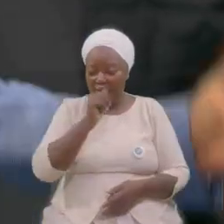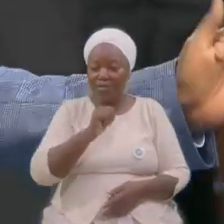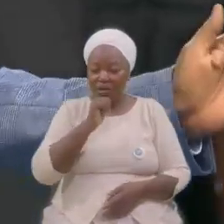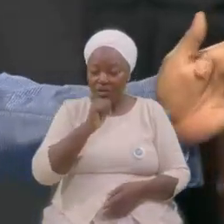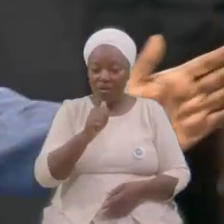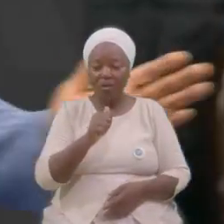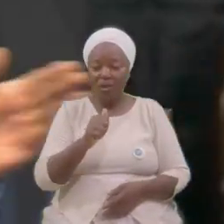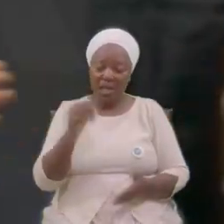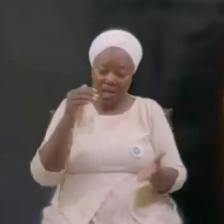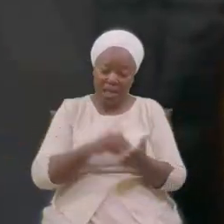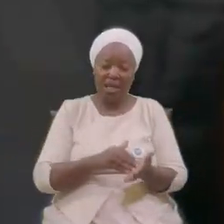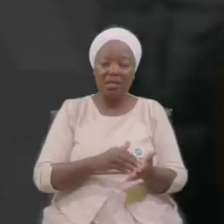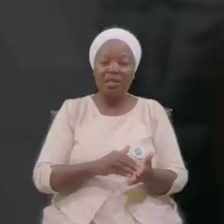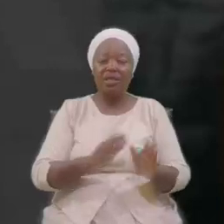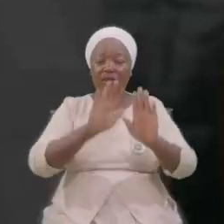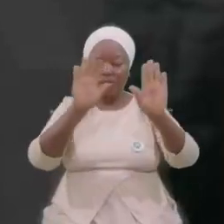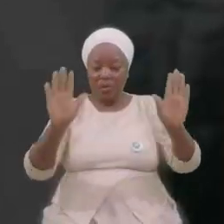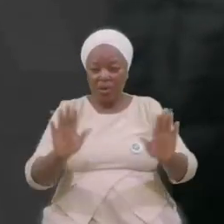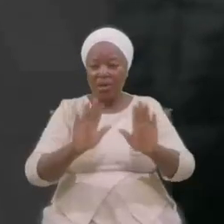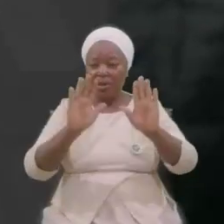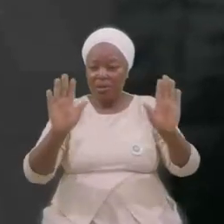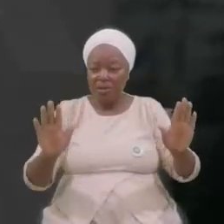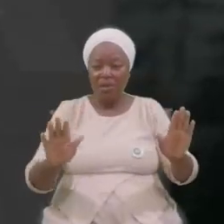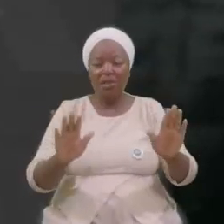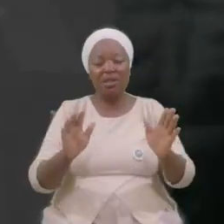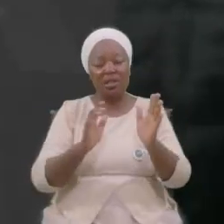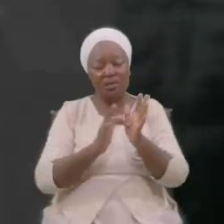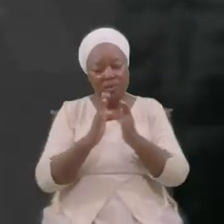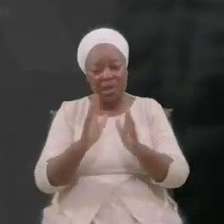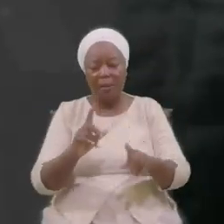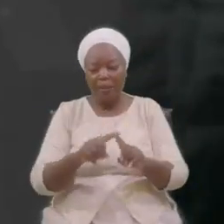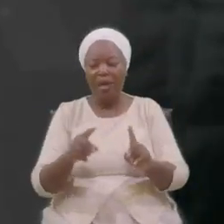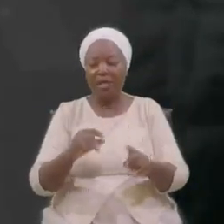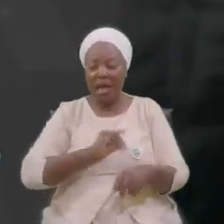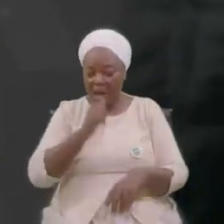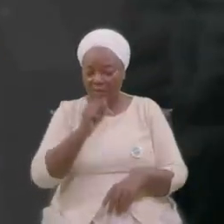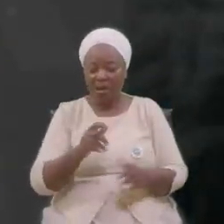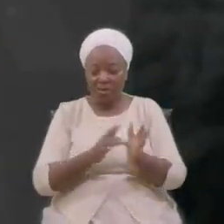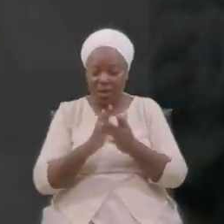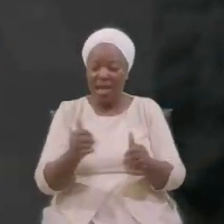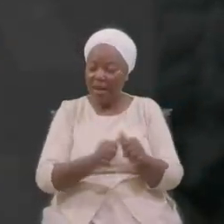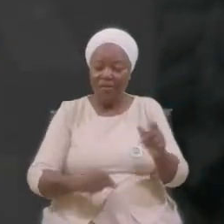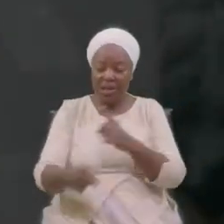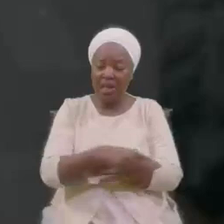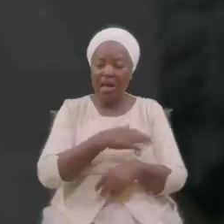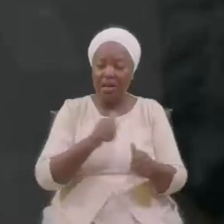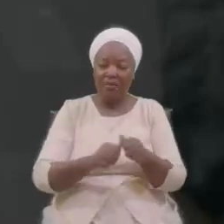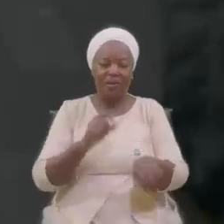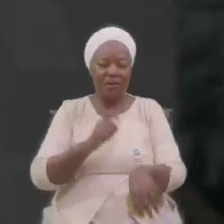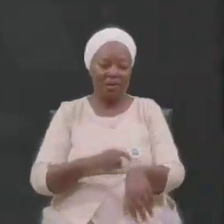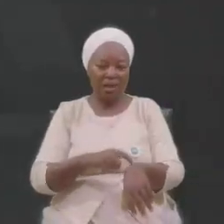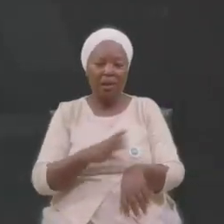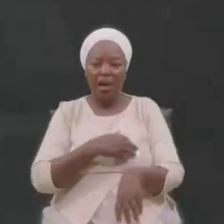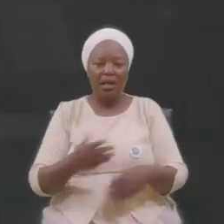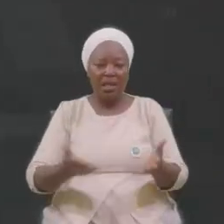Christian. You're a Christian, a believer, every day, every moment. And hereby do we know